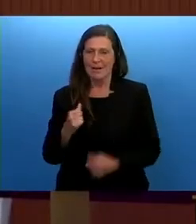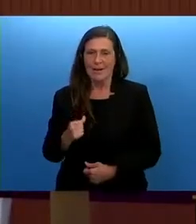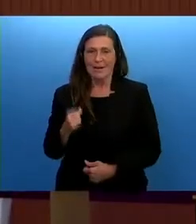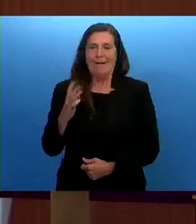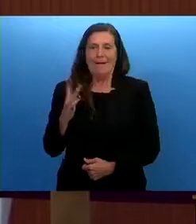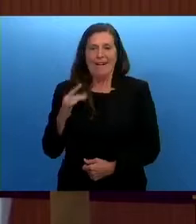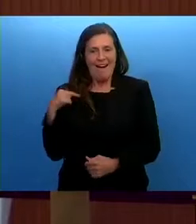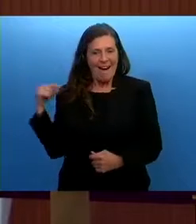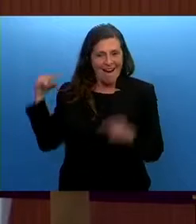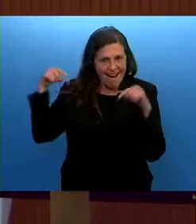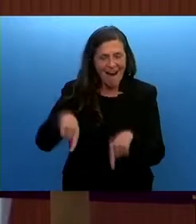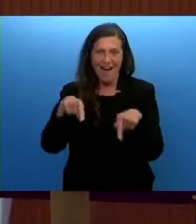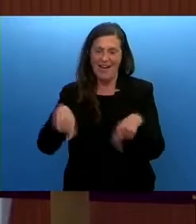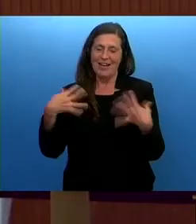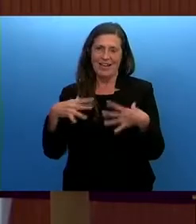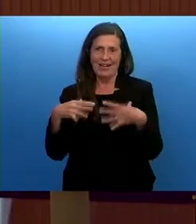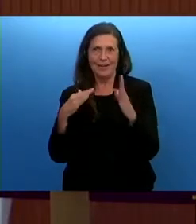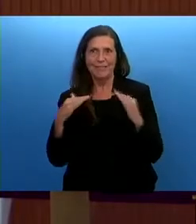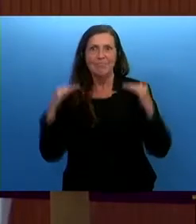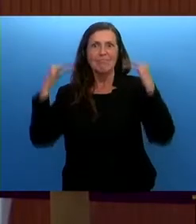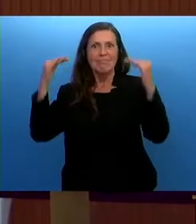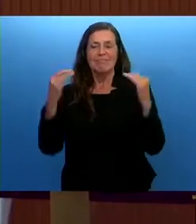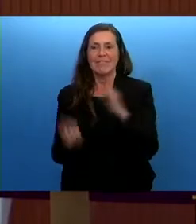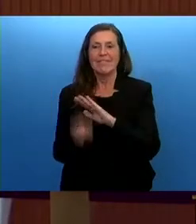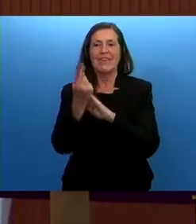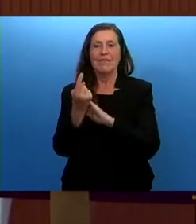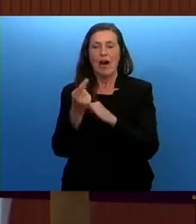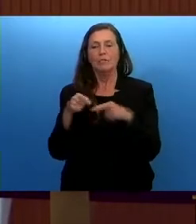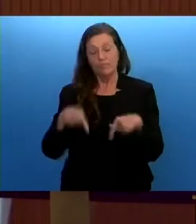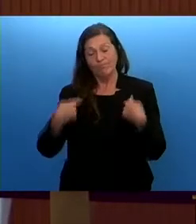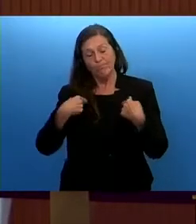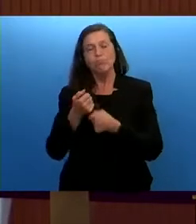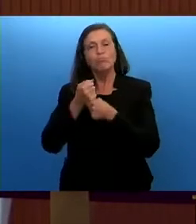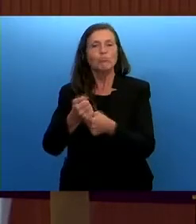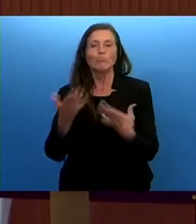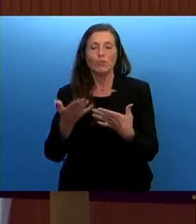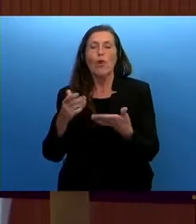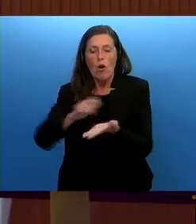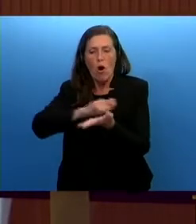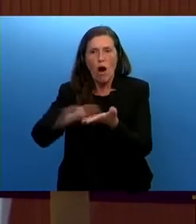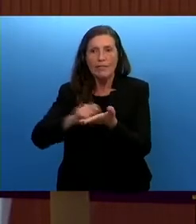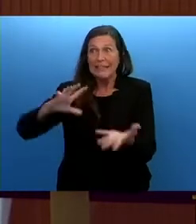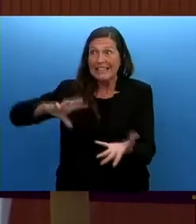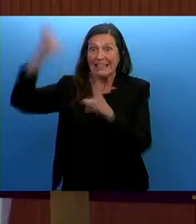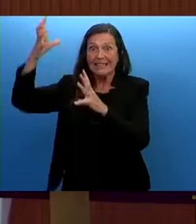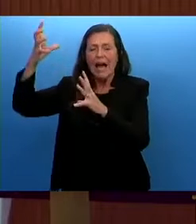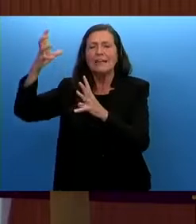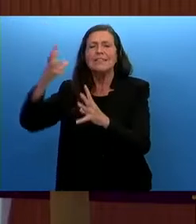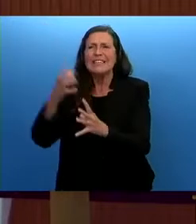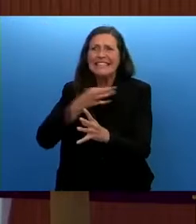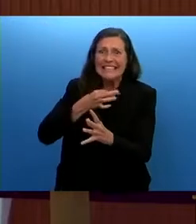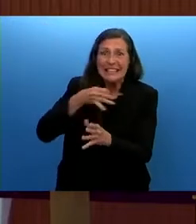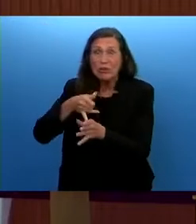today. United Nations Office for Disaster Risk Reduction is committed to implement the